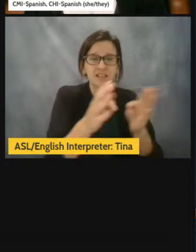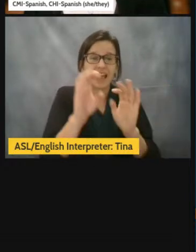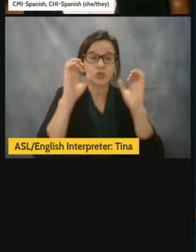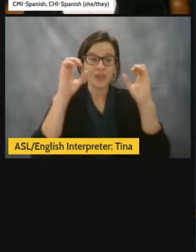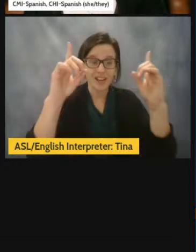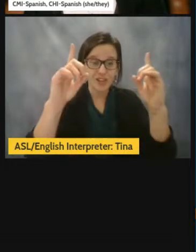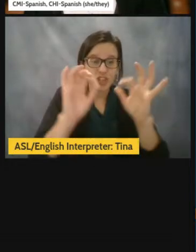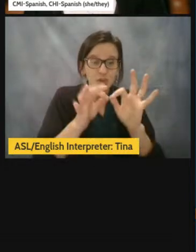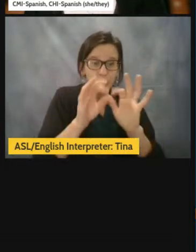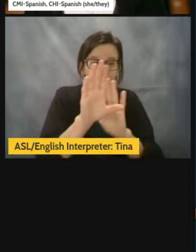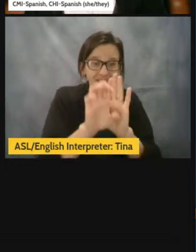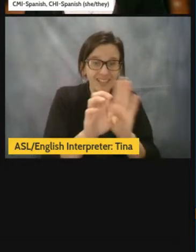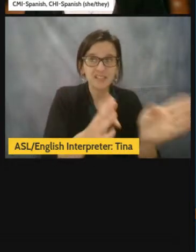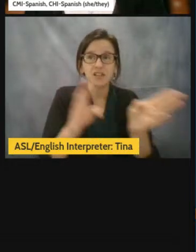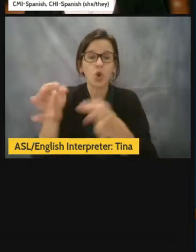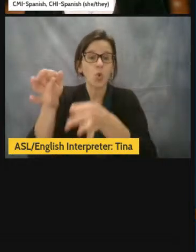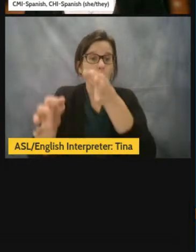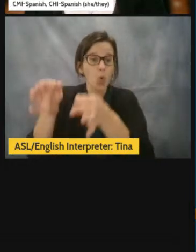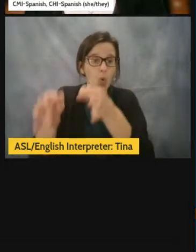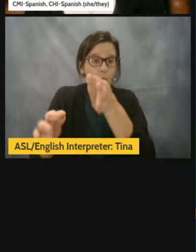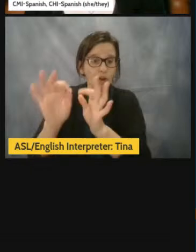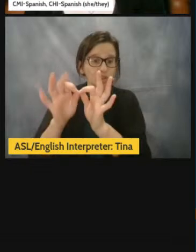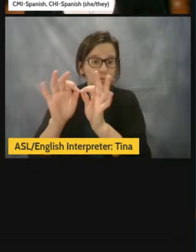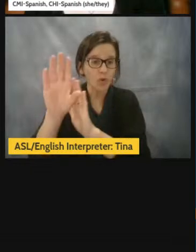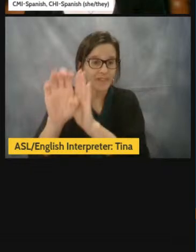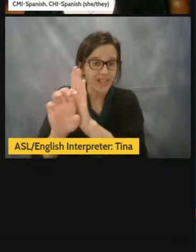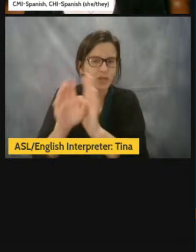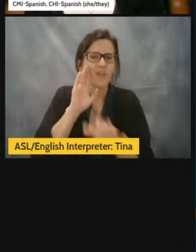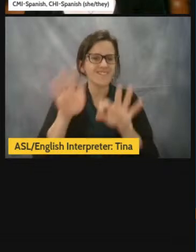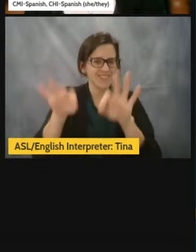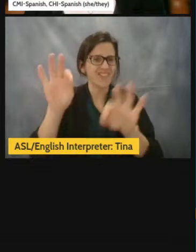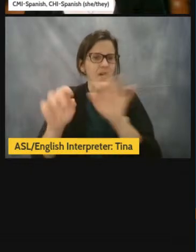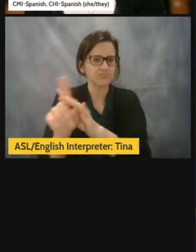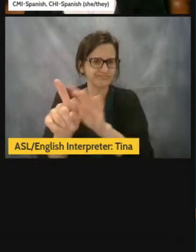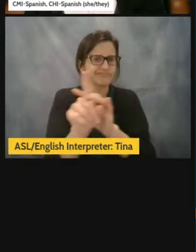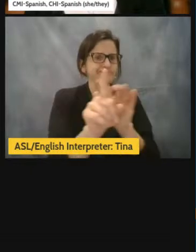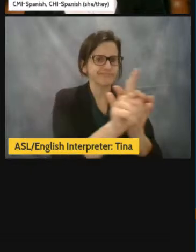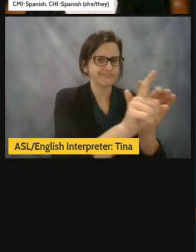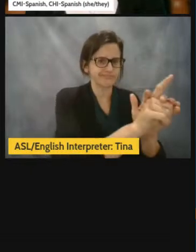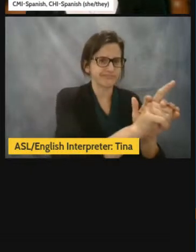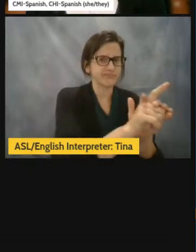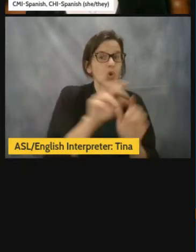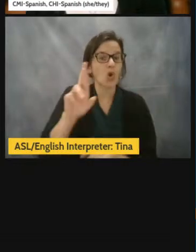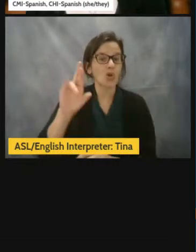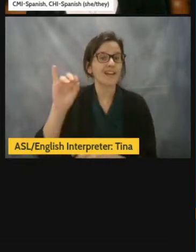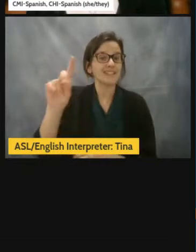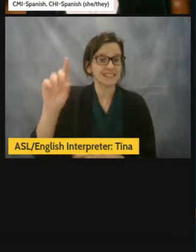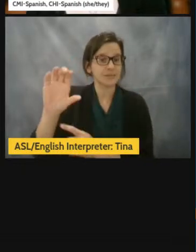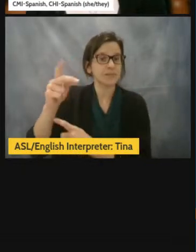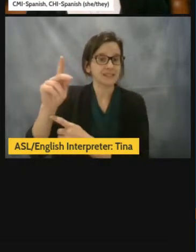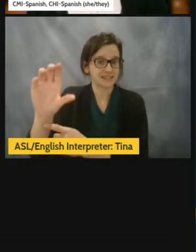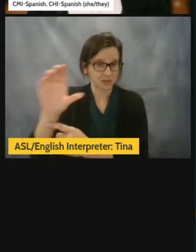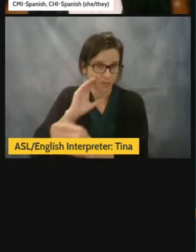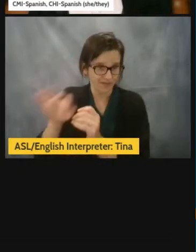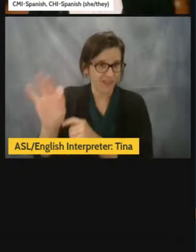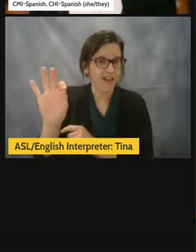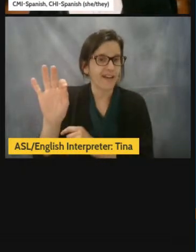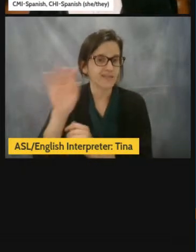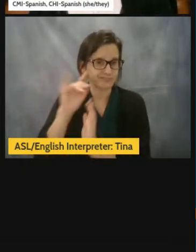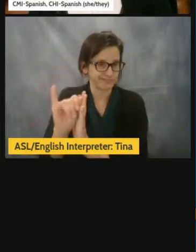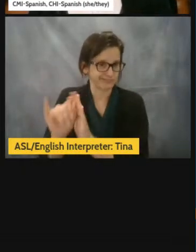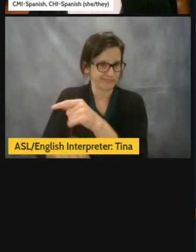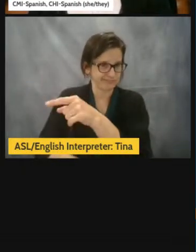court interpreting code of ethics, and the RID CPCs as well, both of these